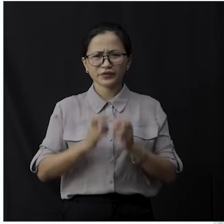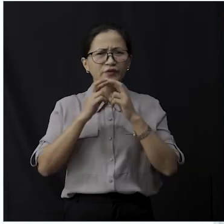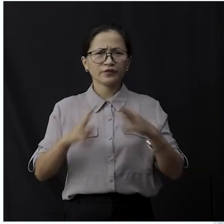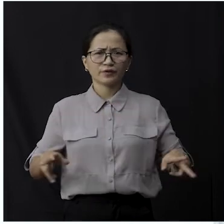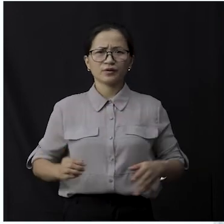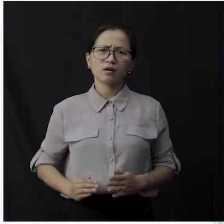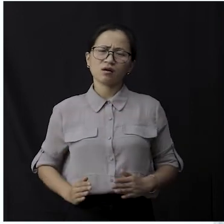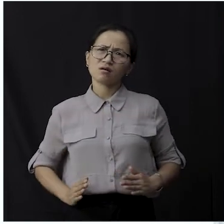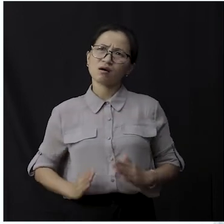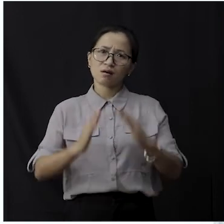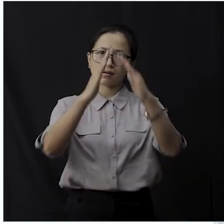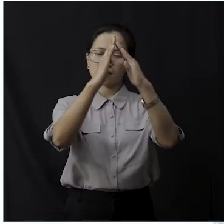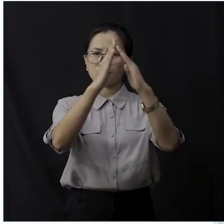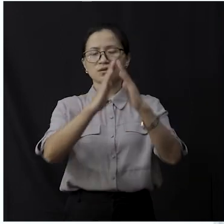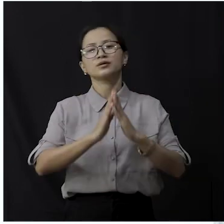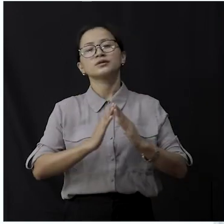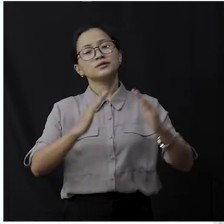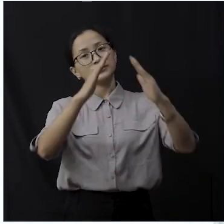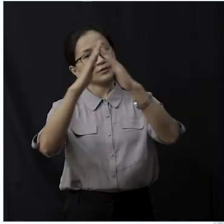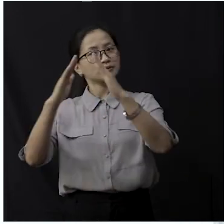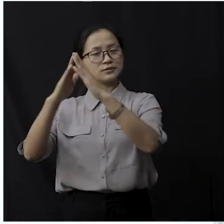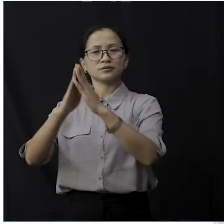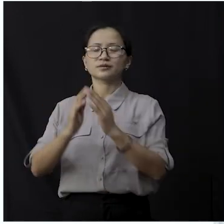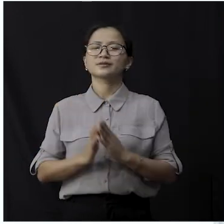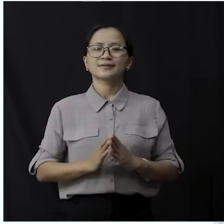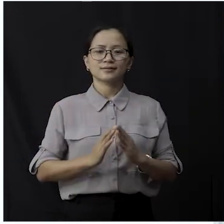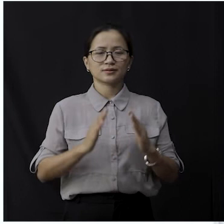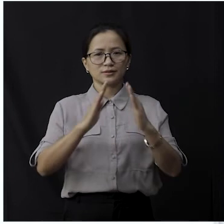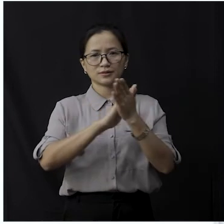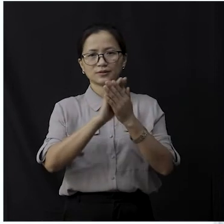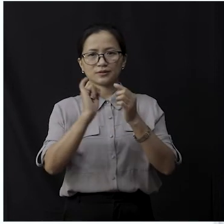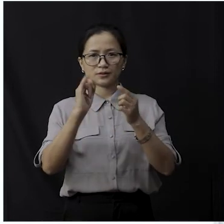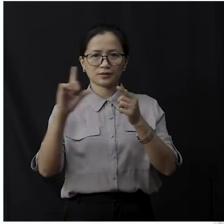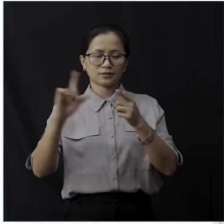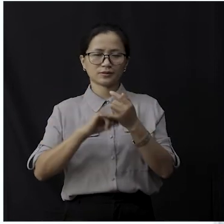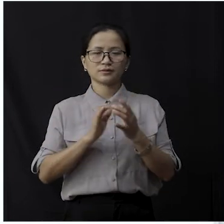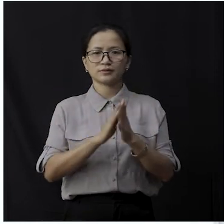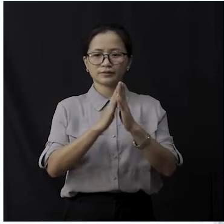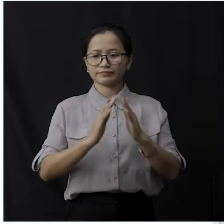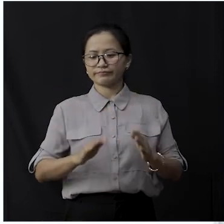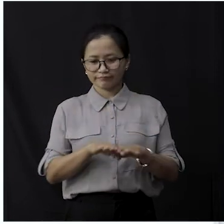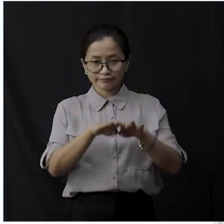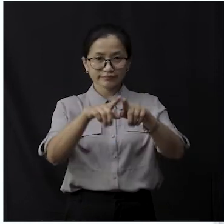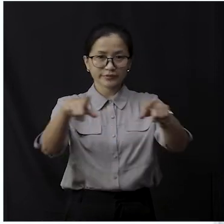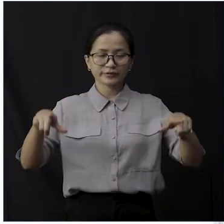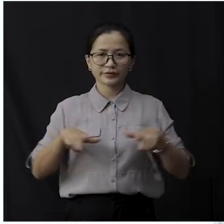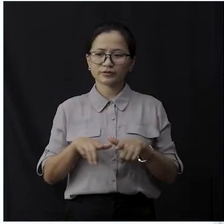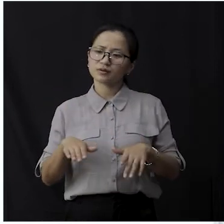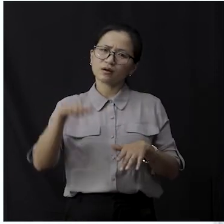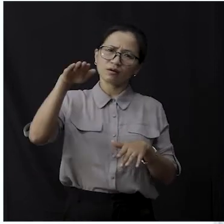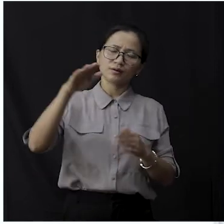hills, right? And a hill they are land higher than the